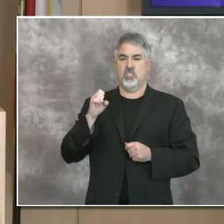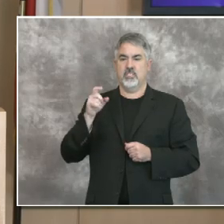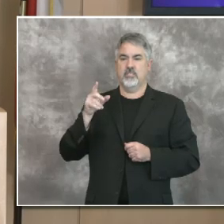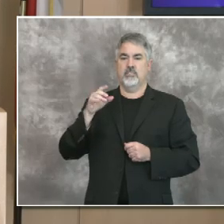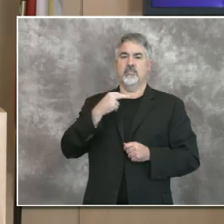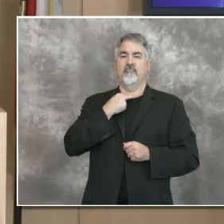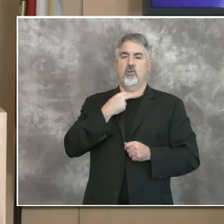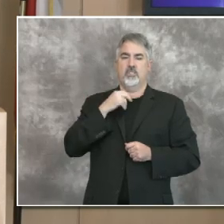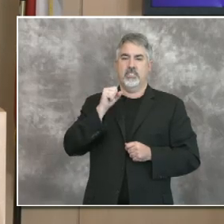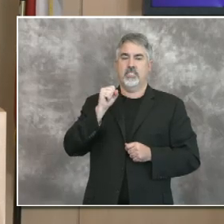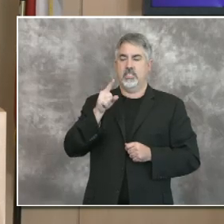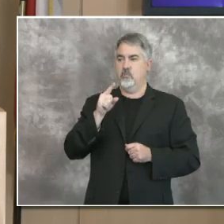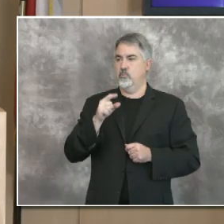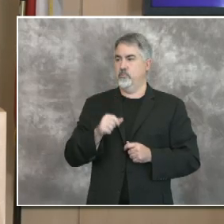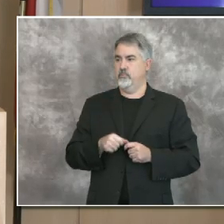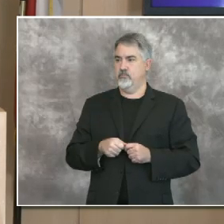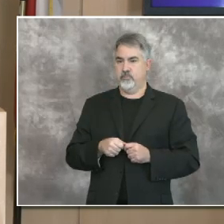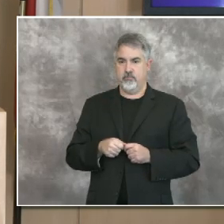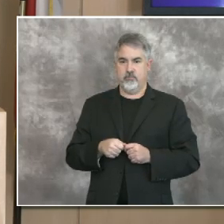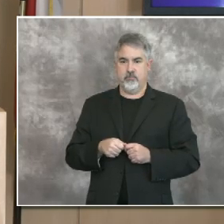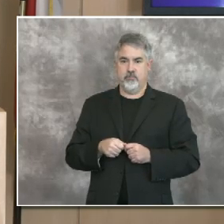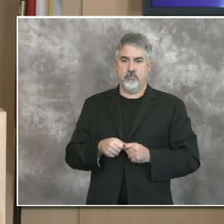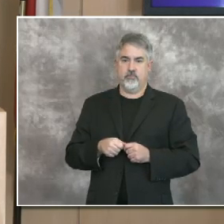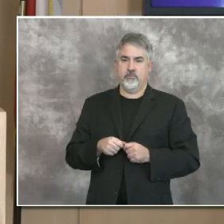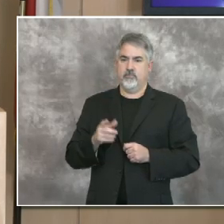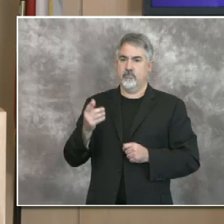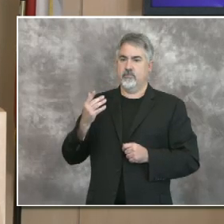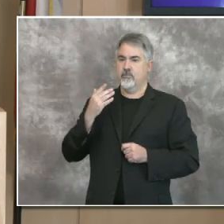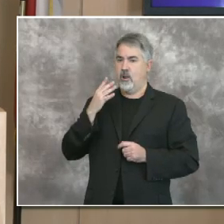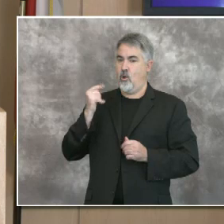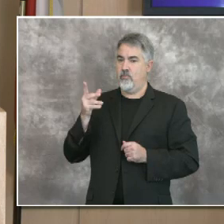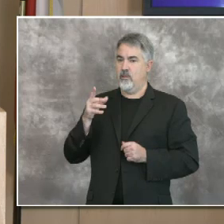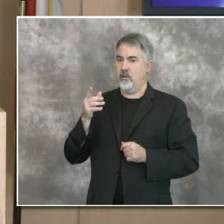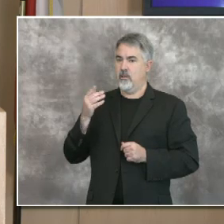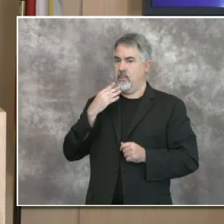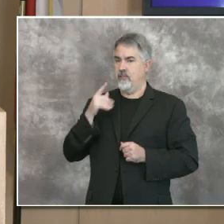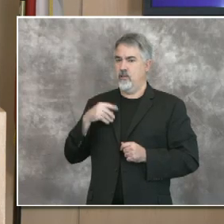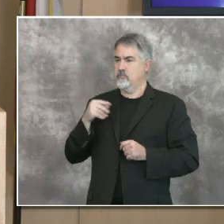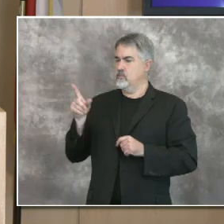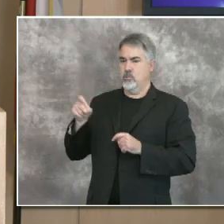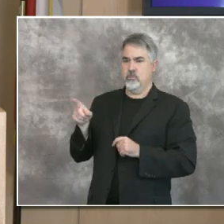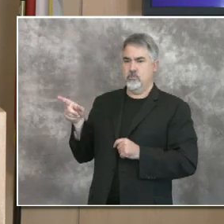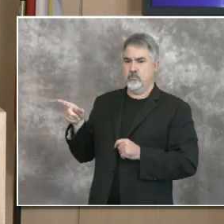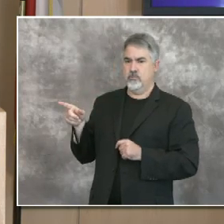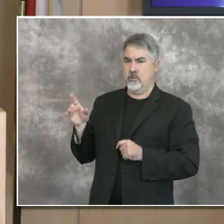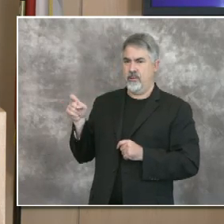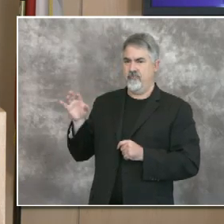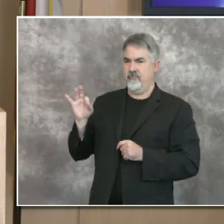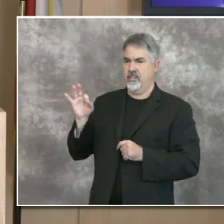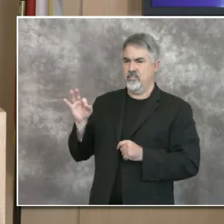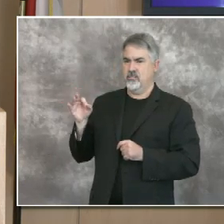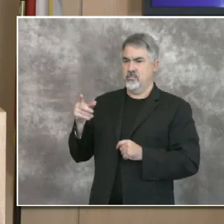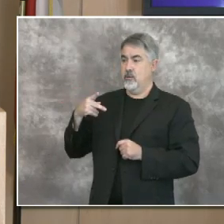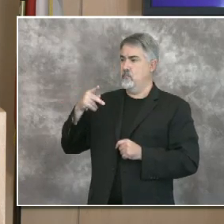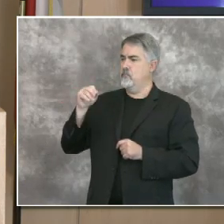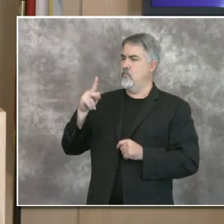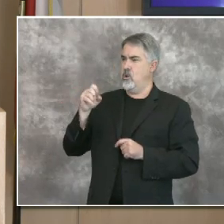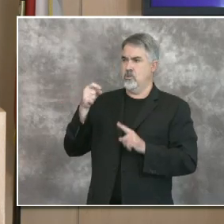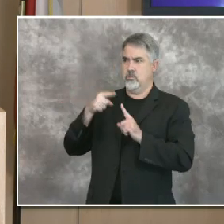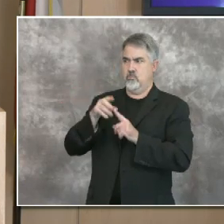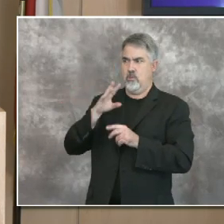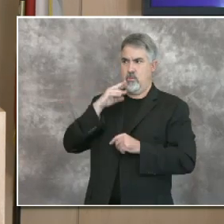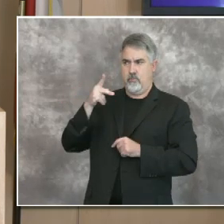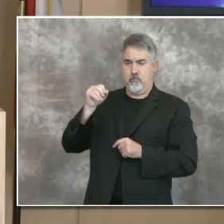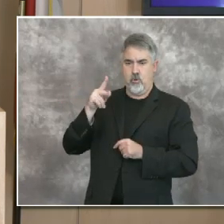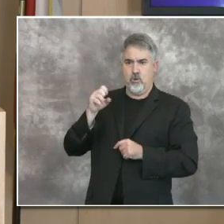Hey, thanks for taking my question. So Supervisor Fletcher talked earlier about parks, and I wanted to follow up on that point because I think there's some